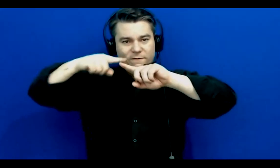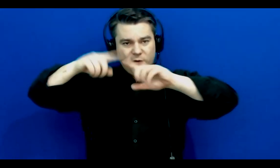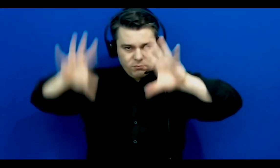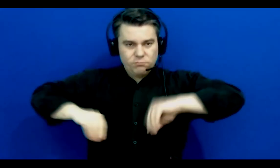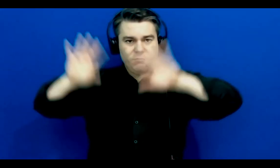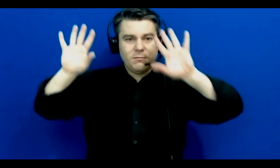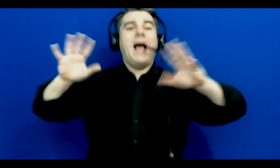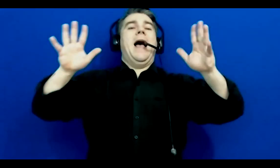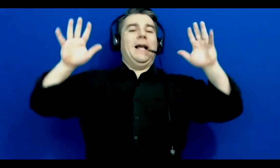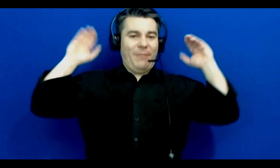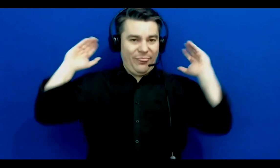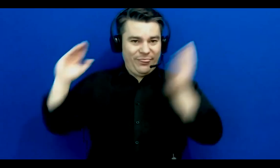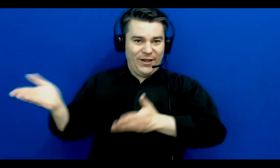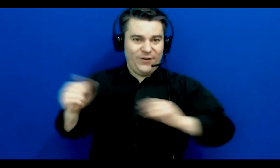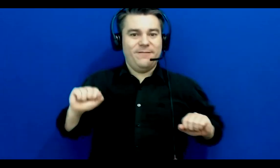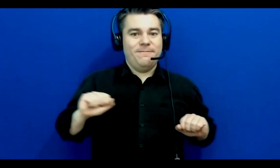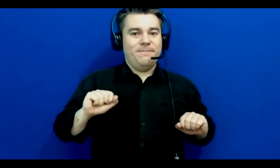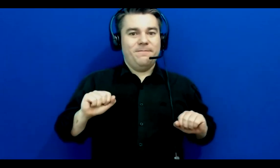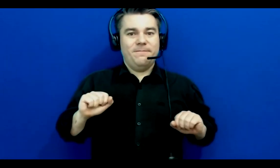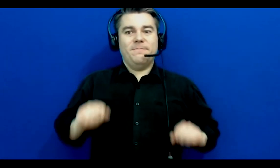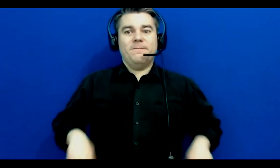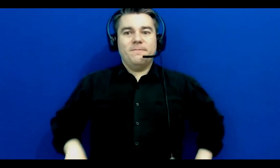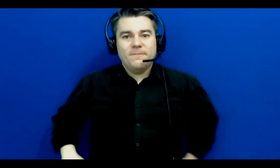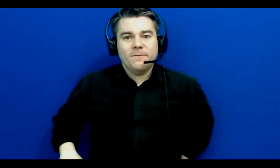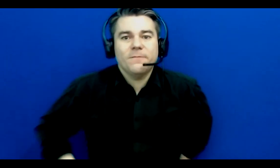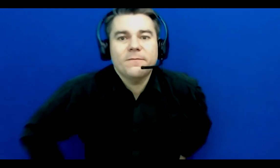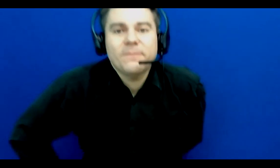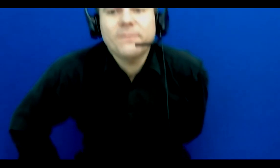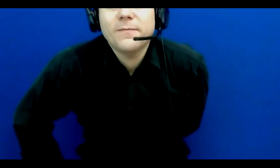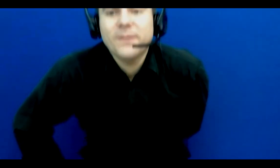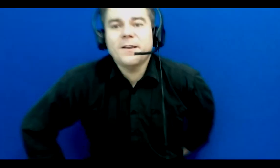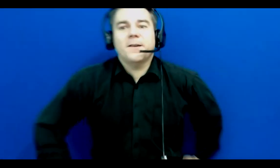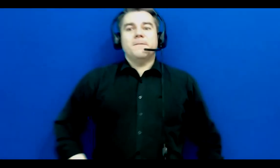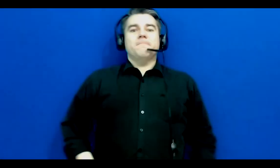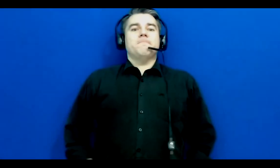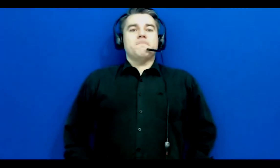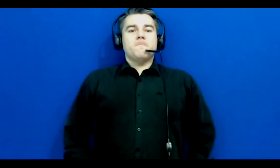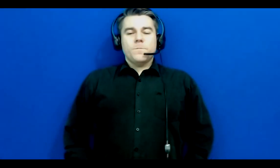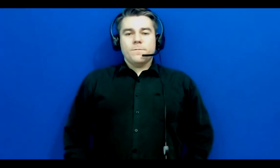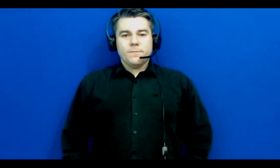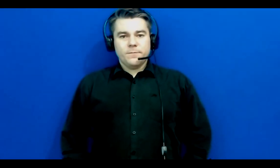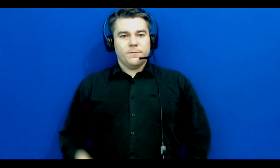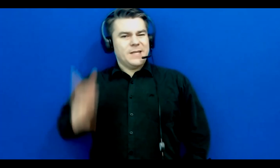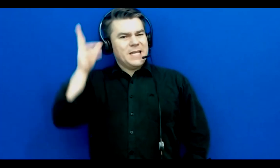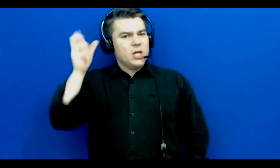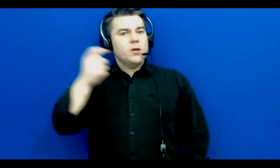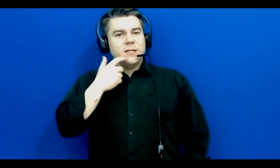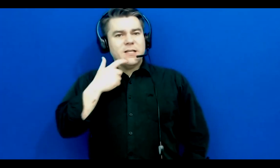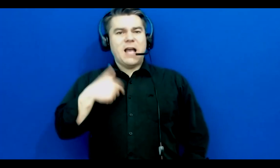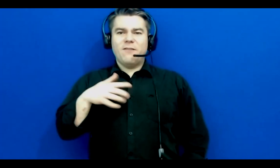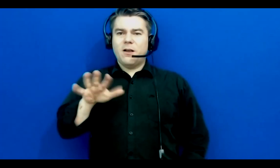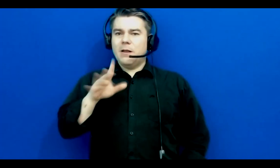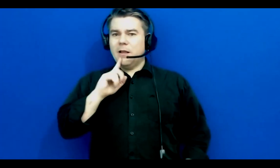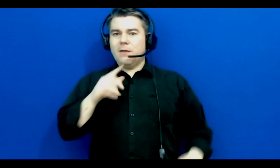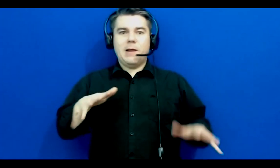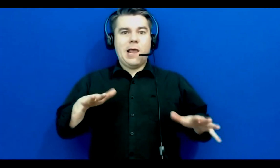Oh, there she is. Otherwise, Okay. I kind of got like a little bit giddy. Goodness gracious, we